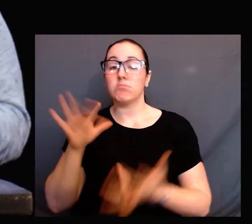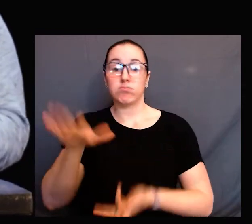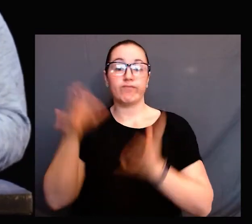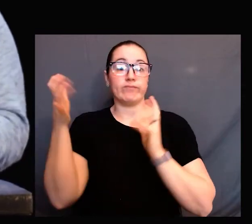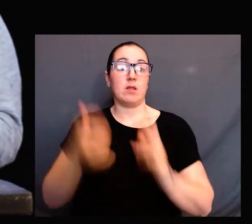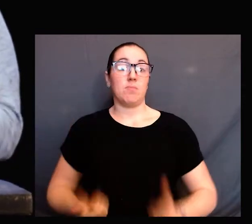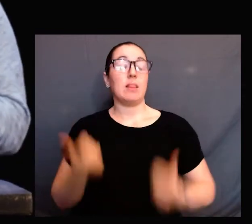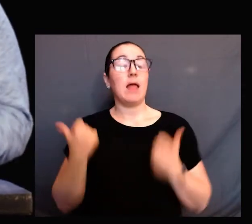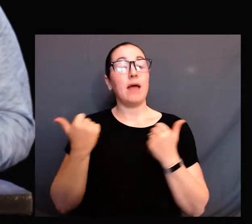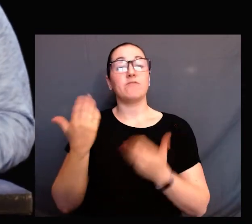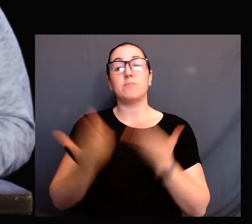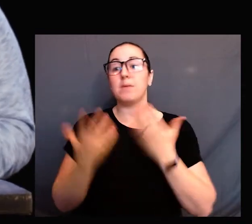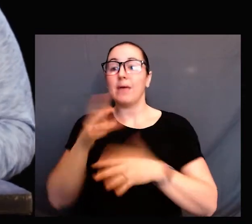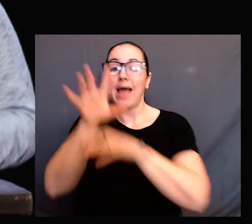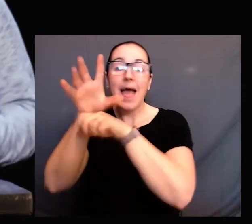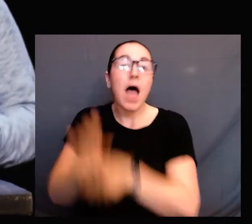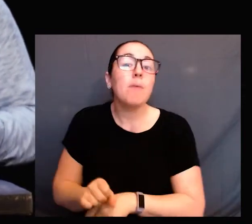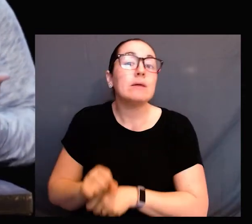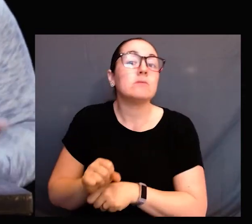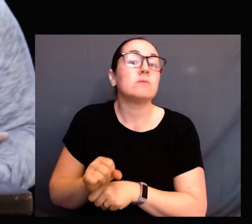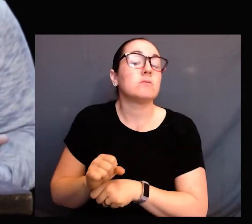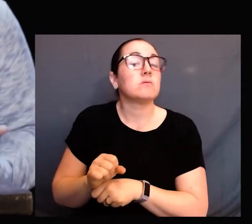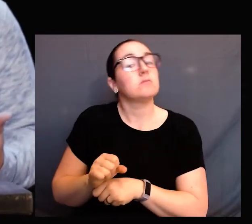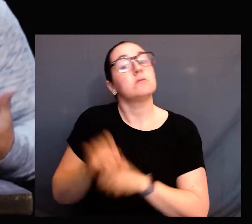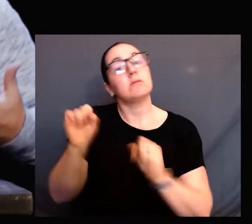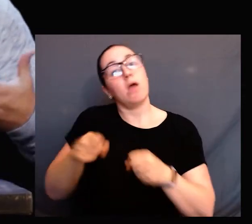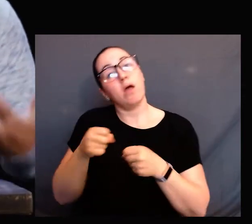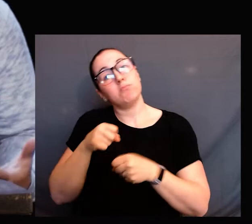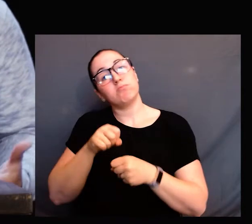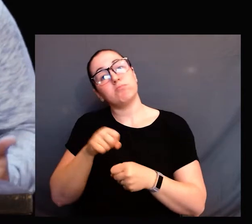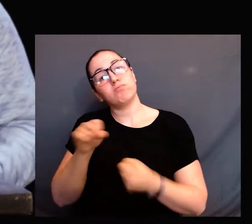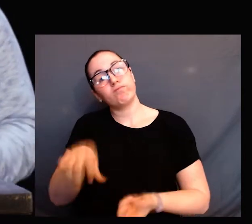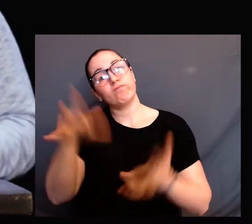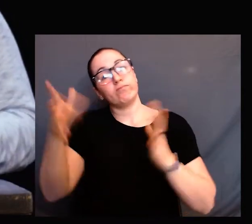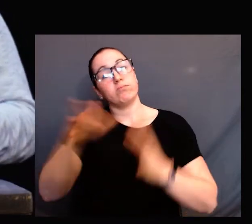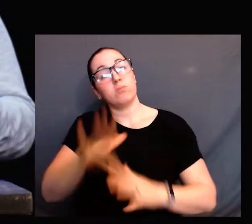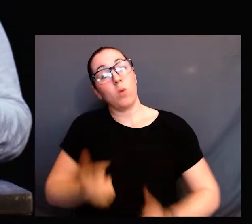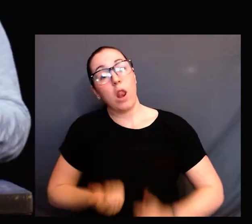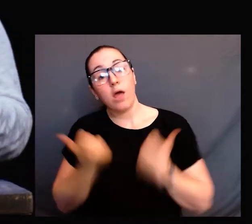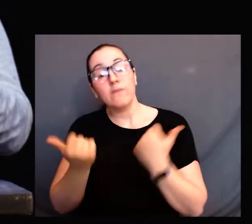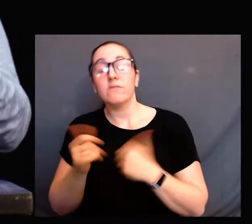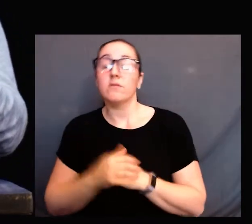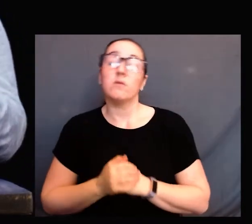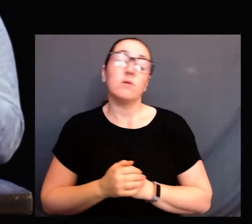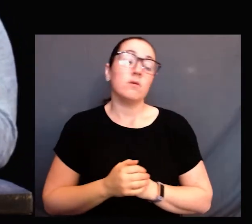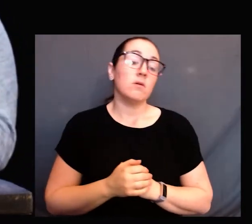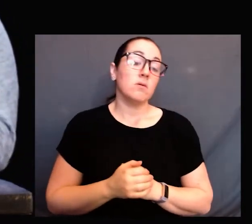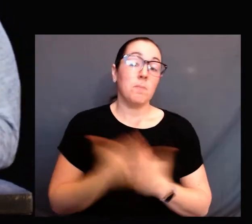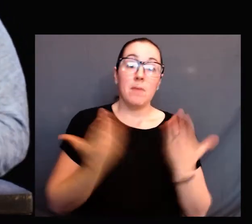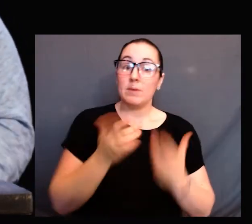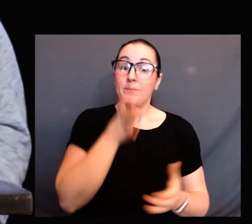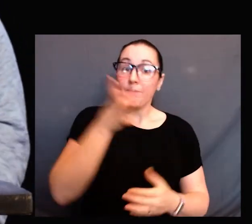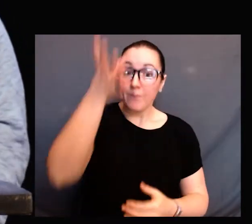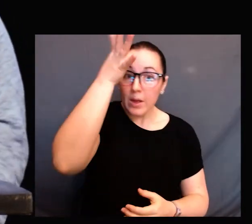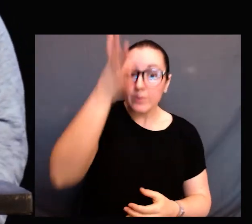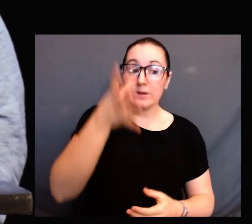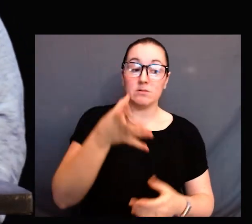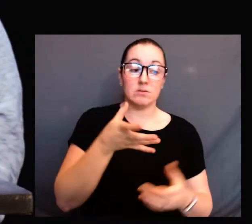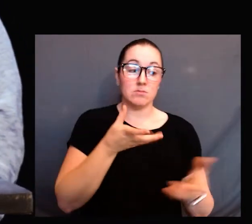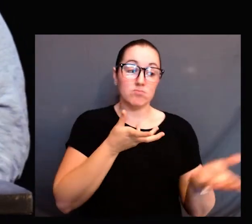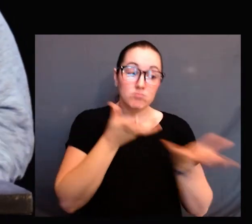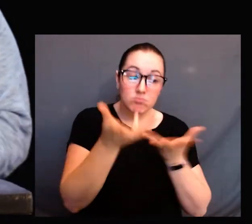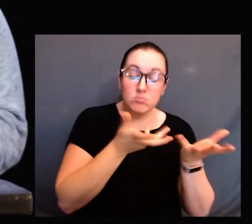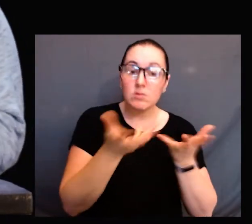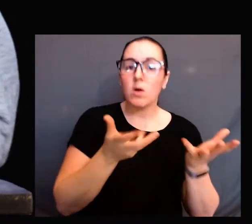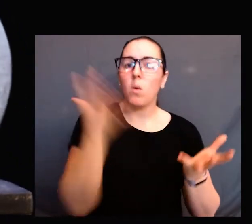headed for a crash because of life-controlling habits or addictions that plague their life. Some are headed for a crash in parenting